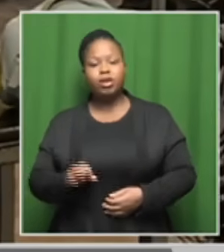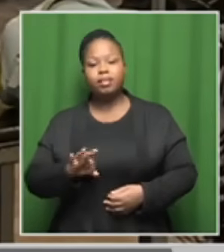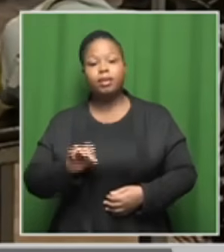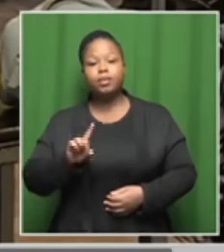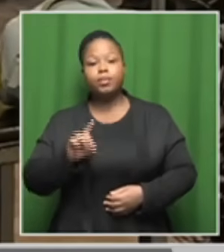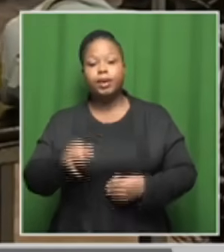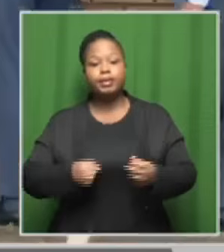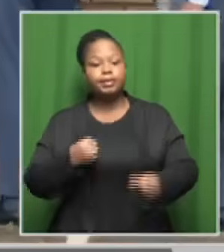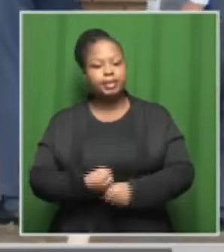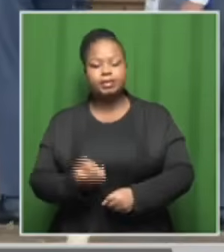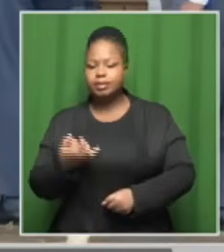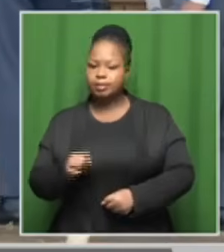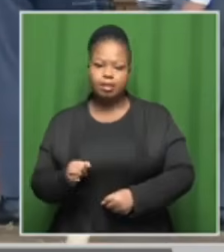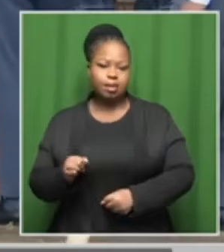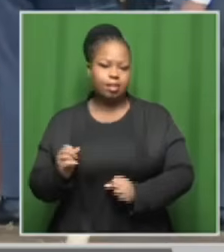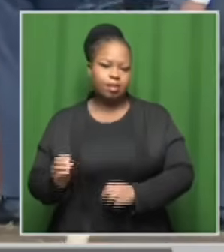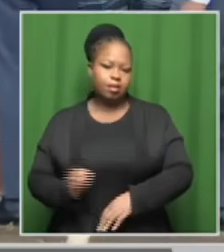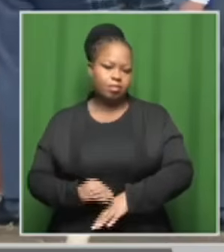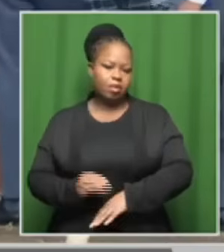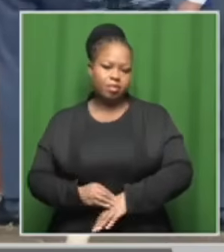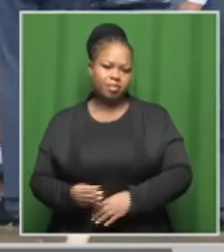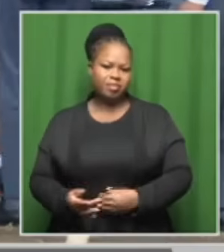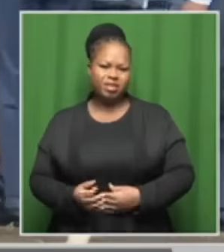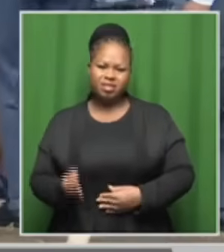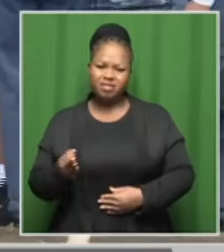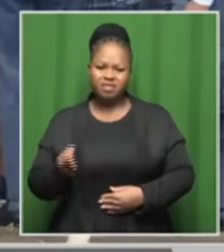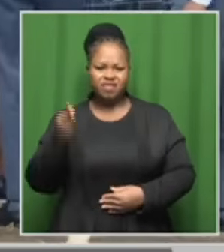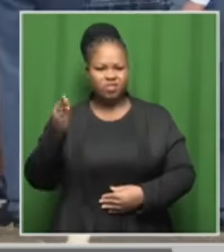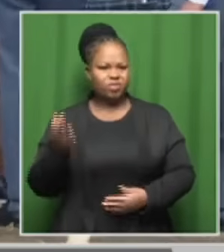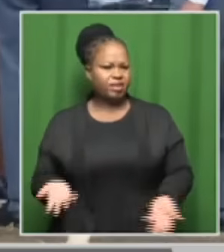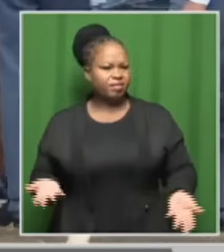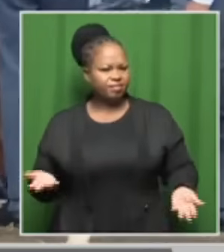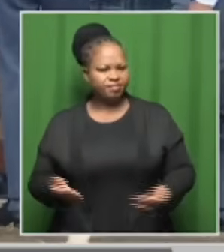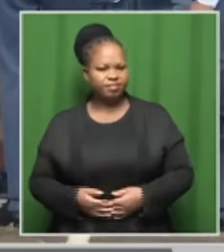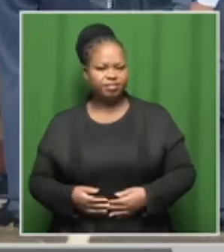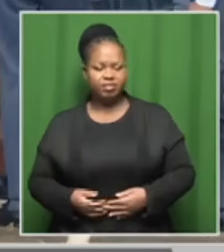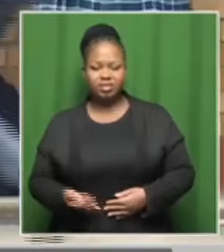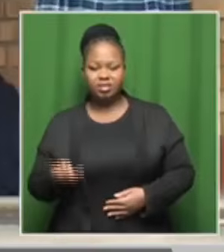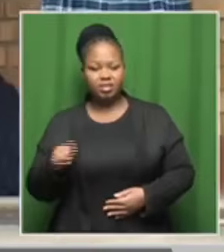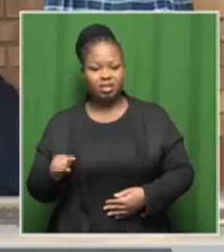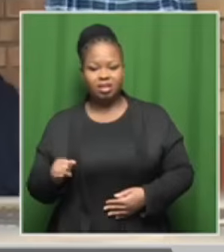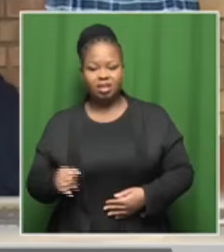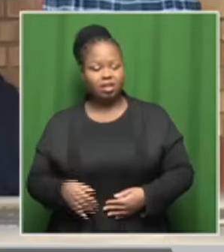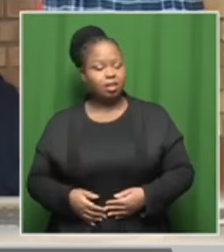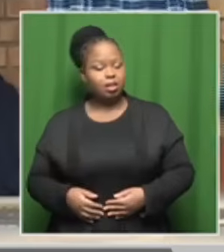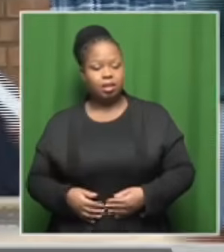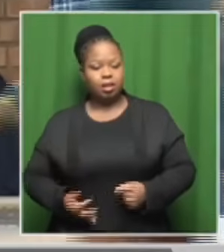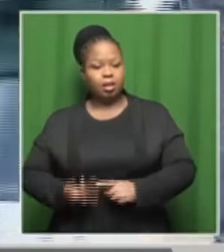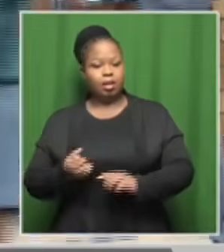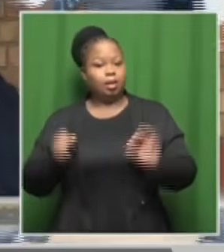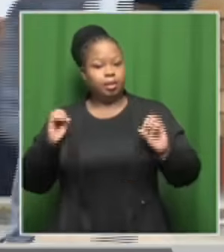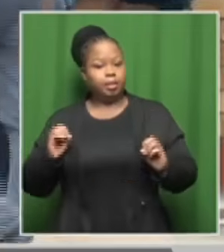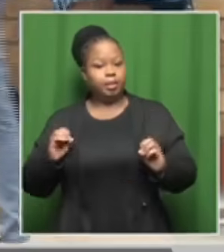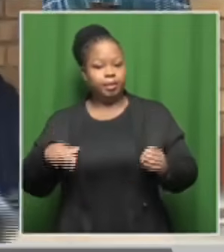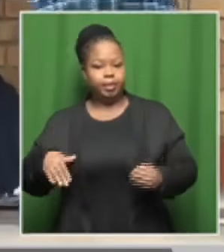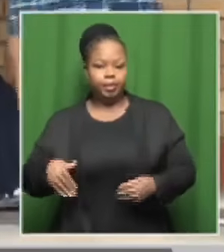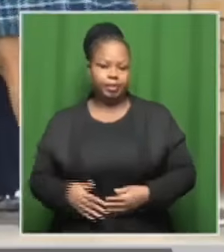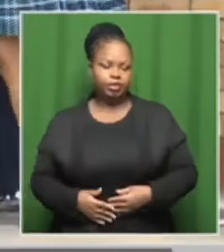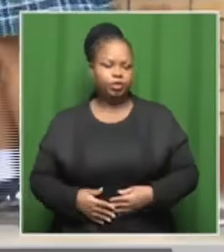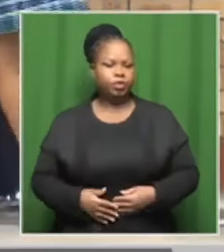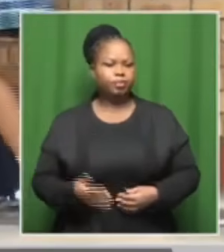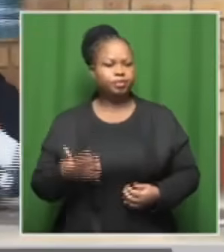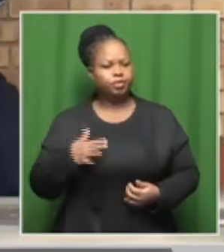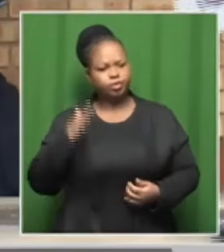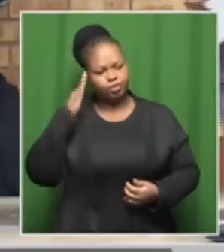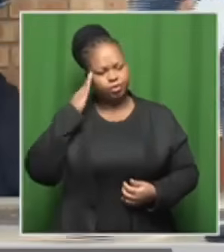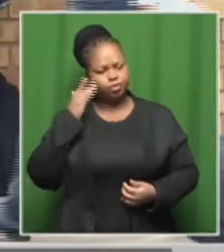years. Seemingly for the foreseeable future, we still don't seem to be on track. So what do we need